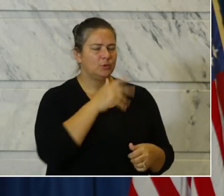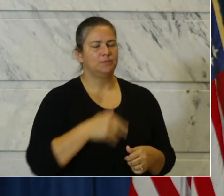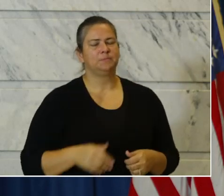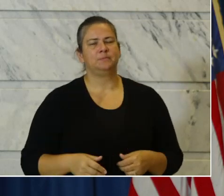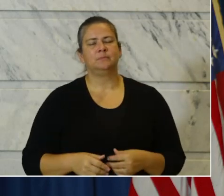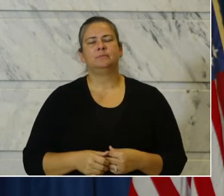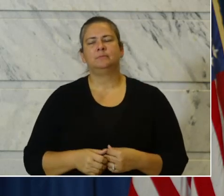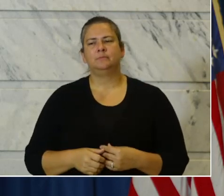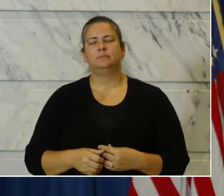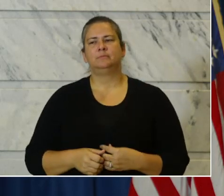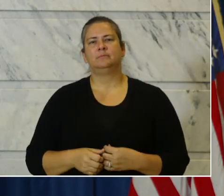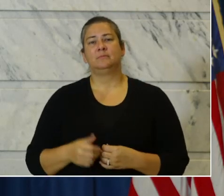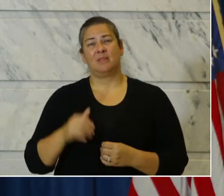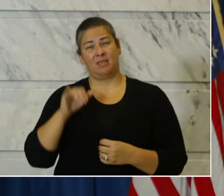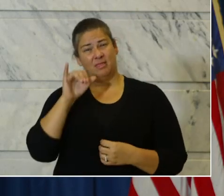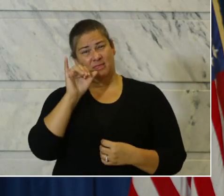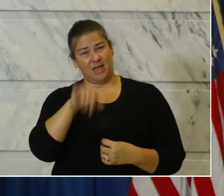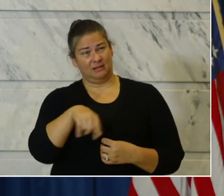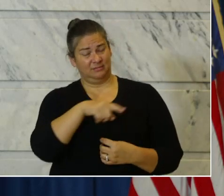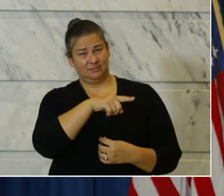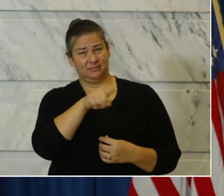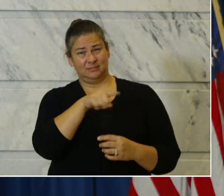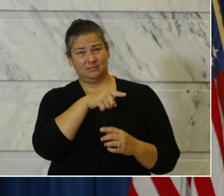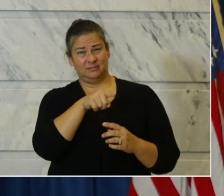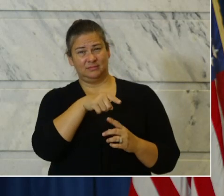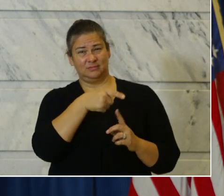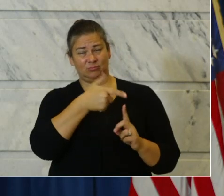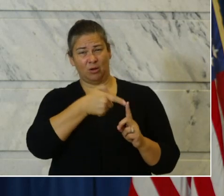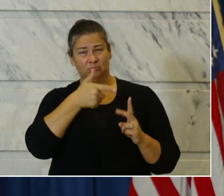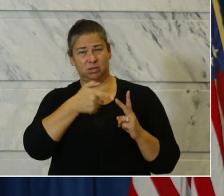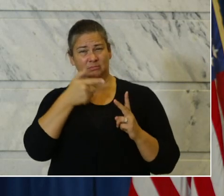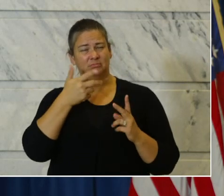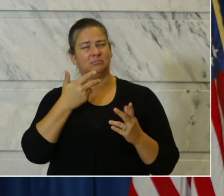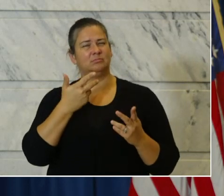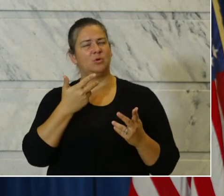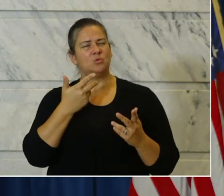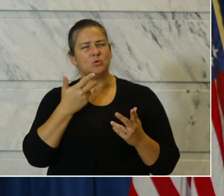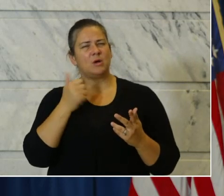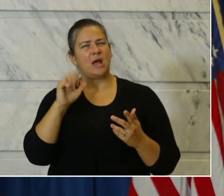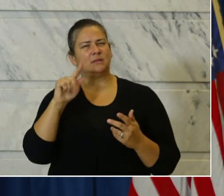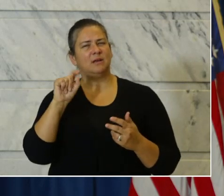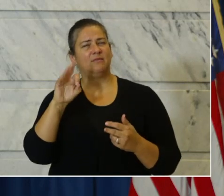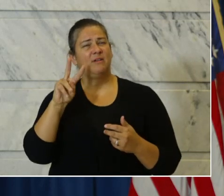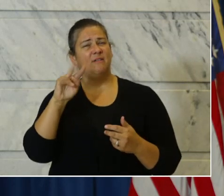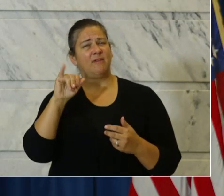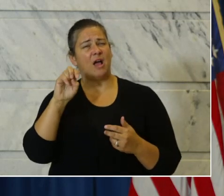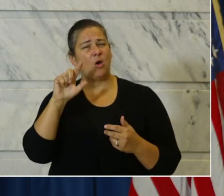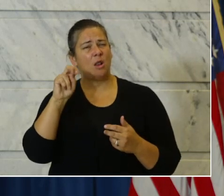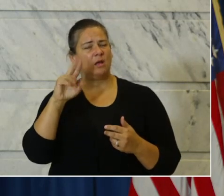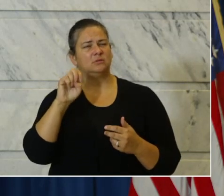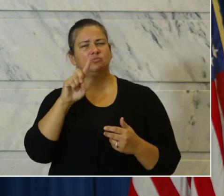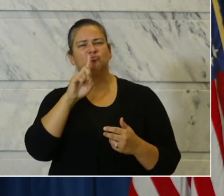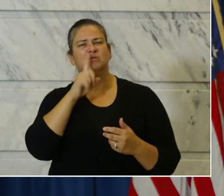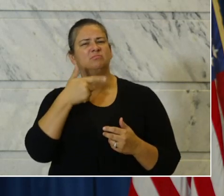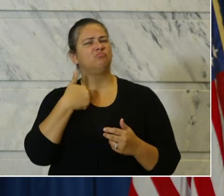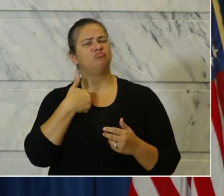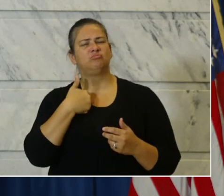condemn this act of violence in the most stark terms. It is absolutely